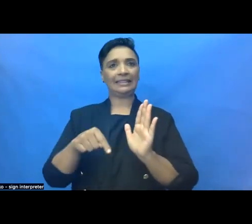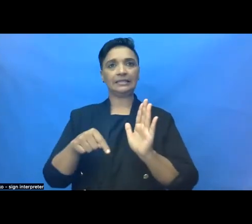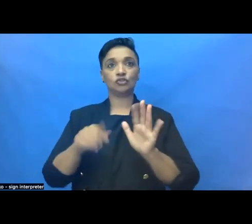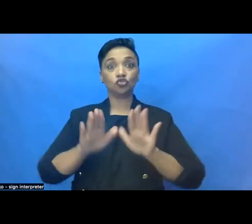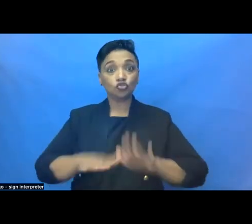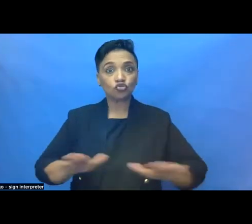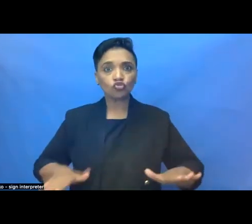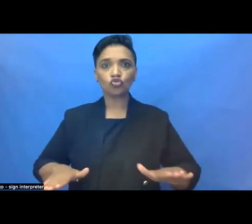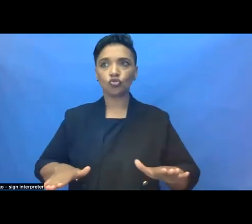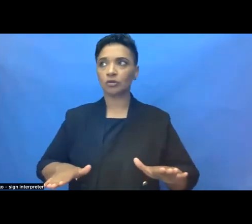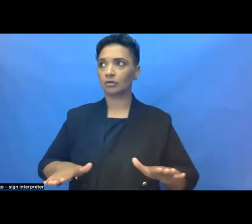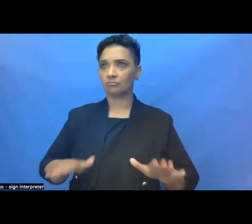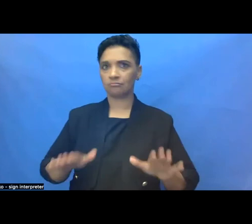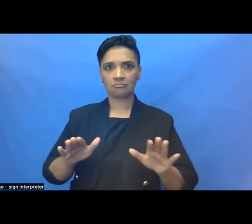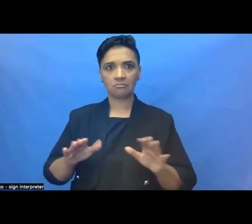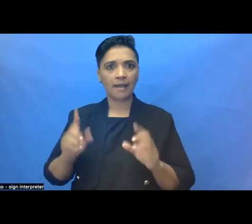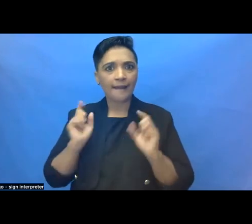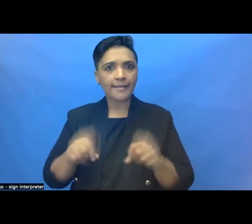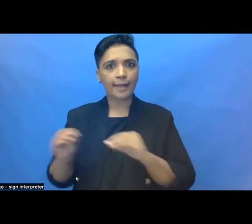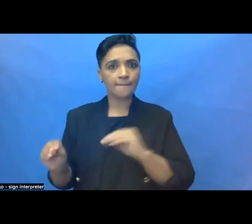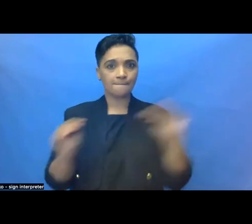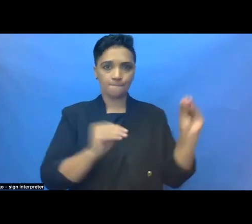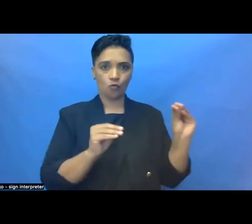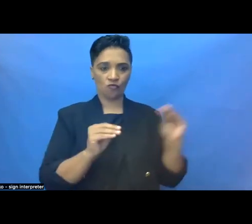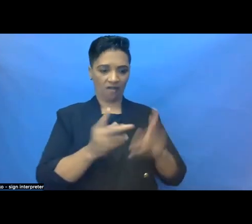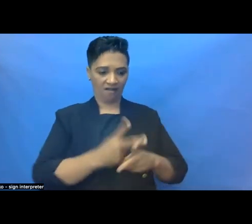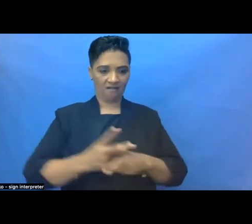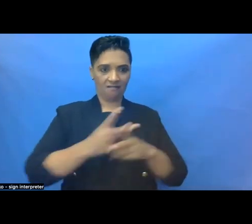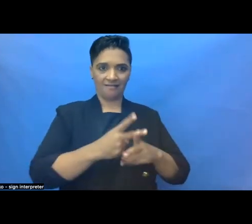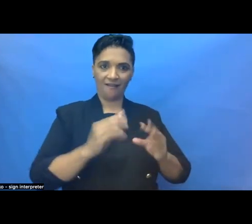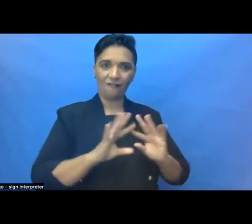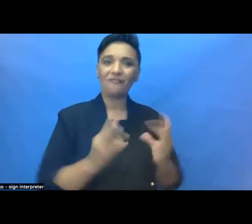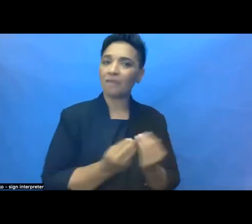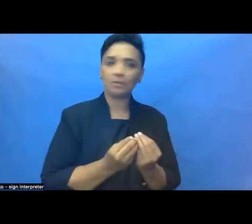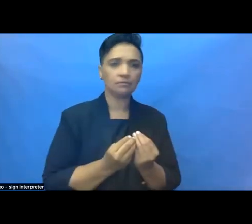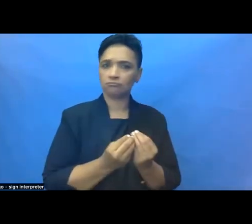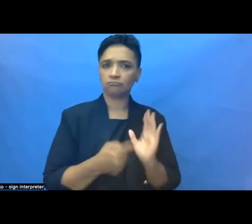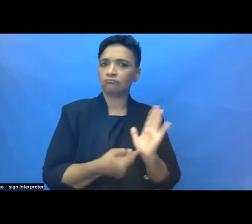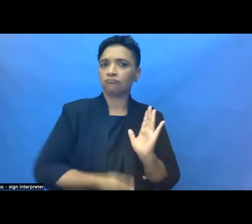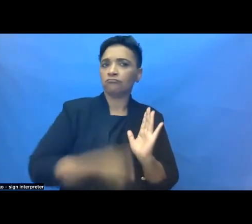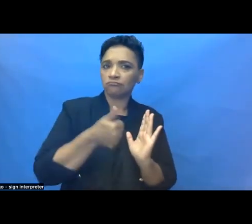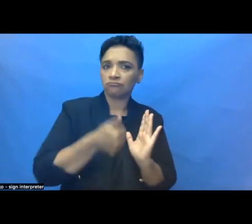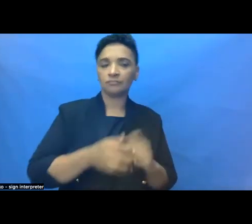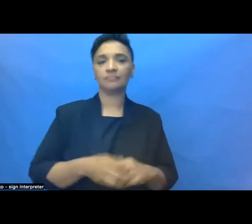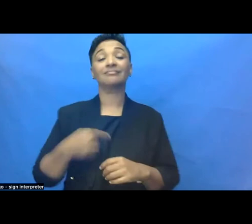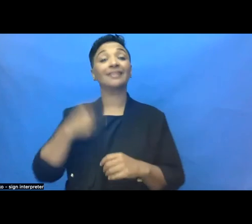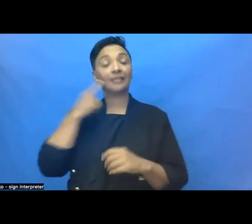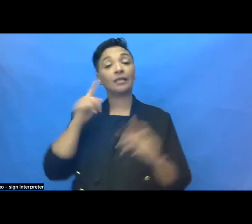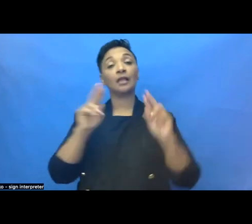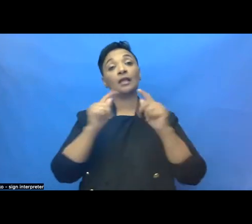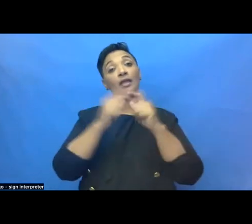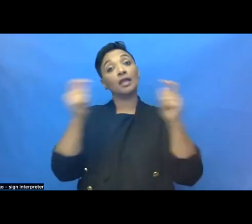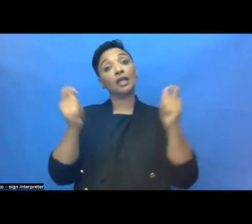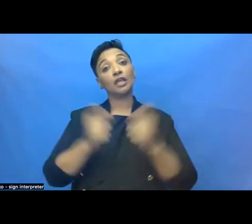children to get to family care. First of all, I think that international organization